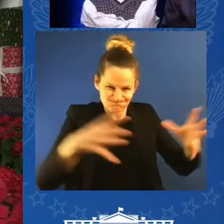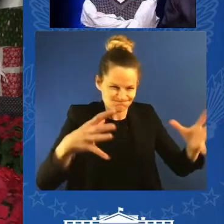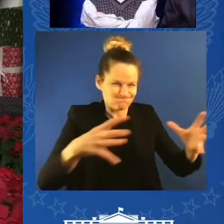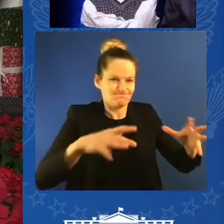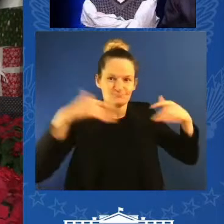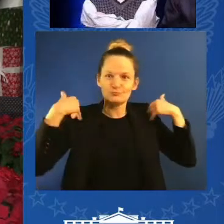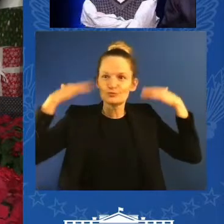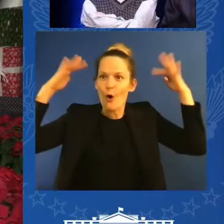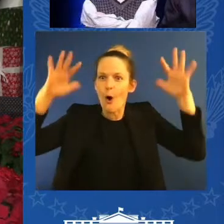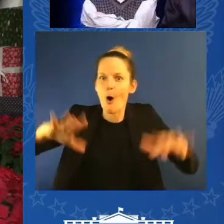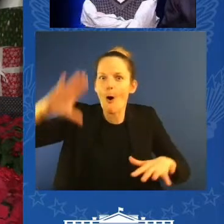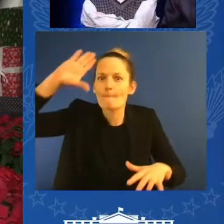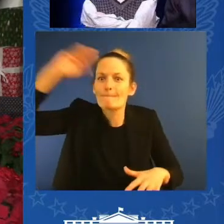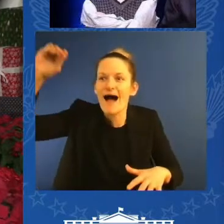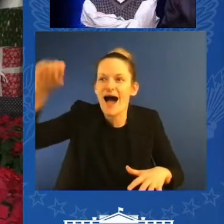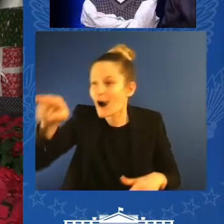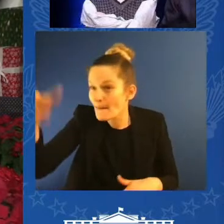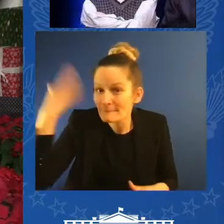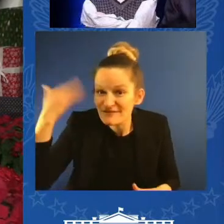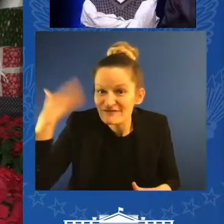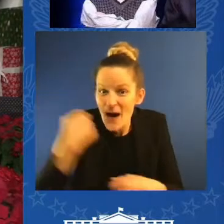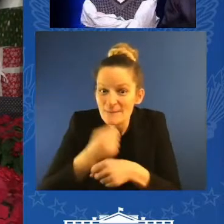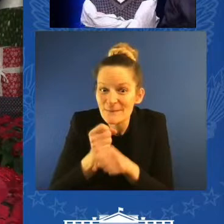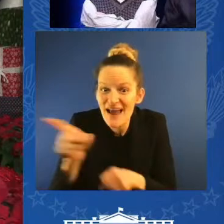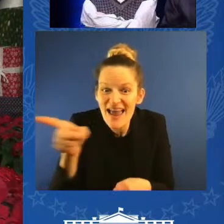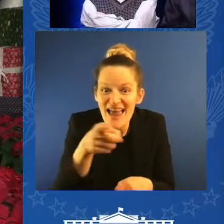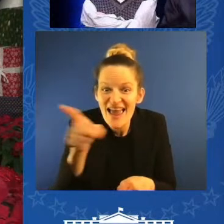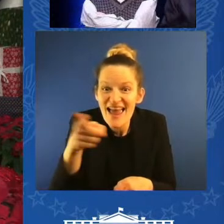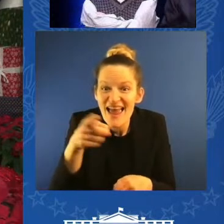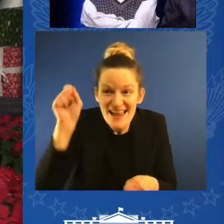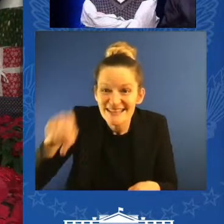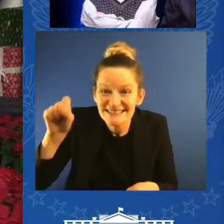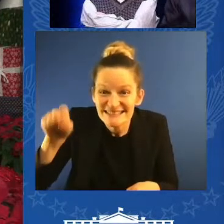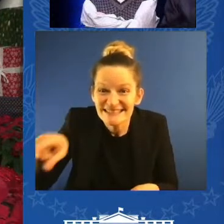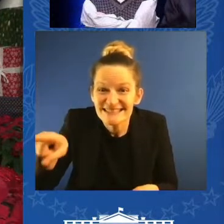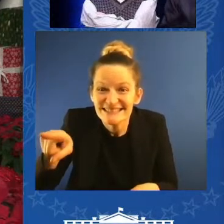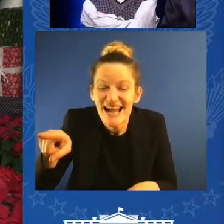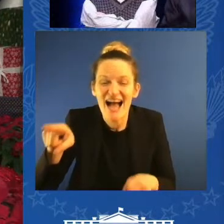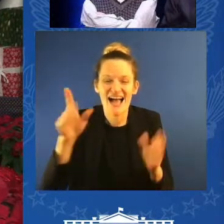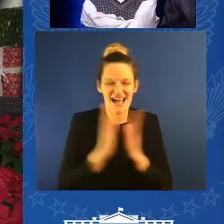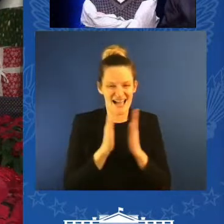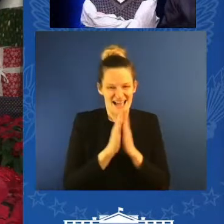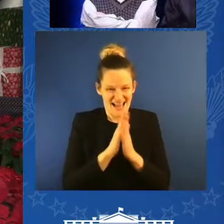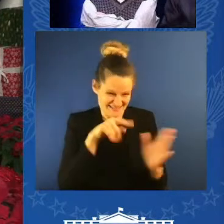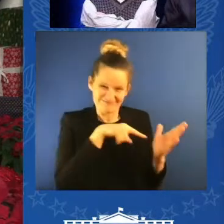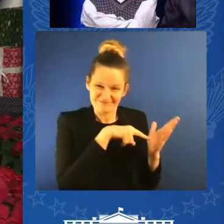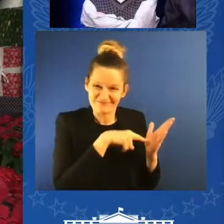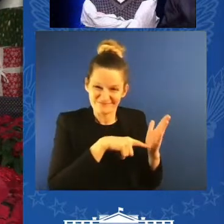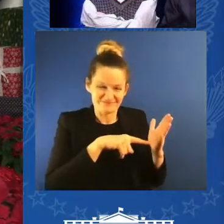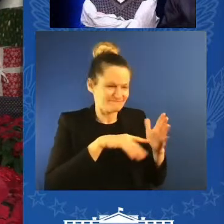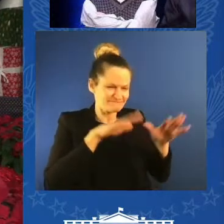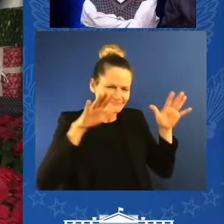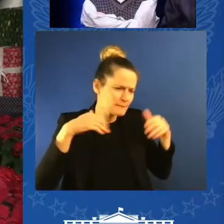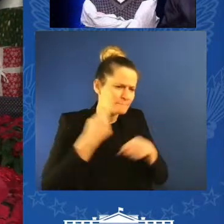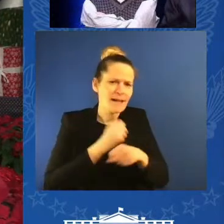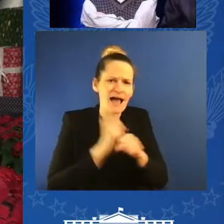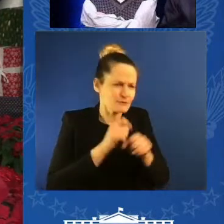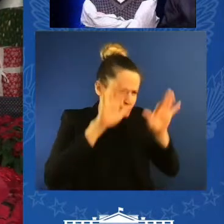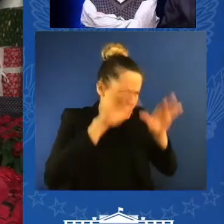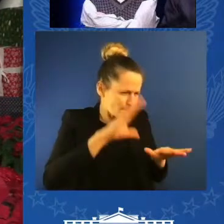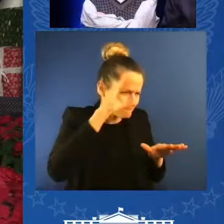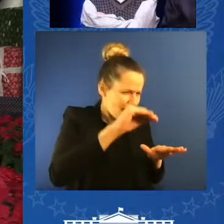made angels. So how many of you have made snow angels? I love to do that. Remember when you just go in the